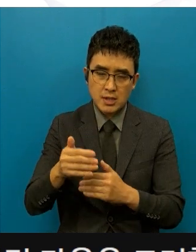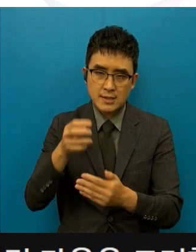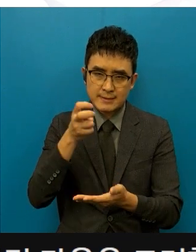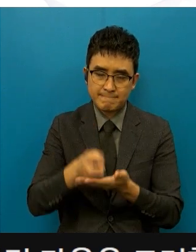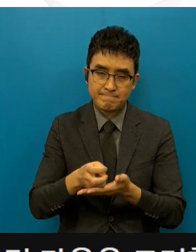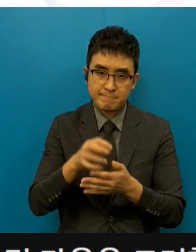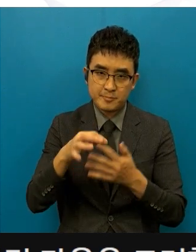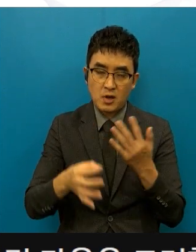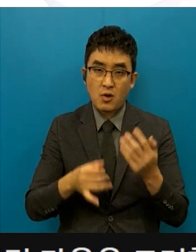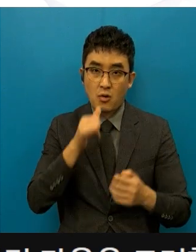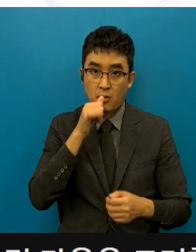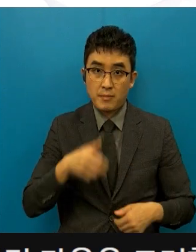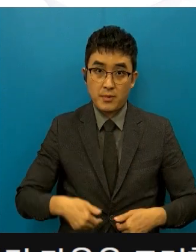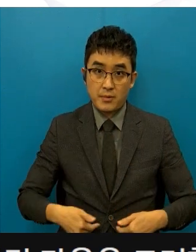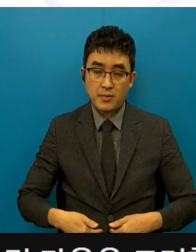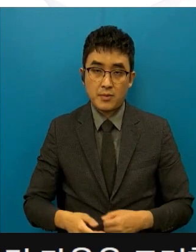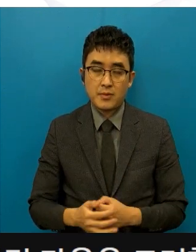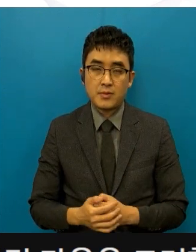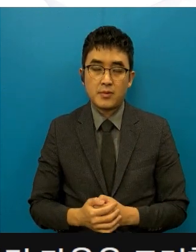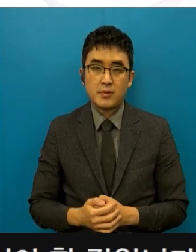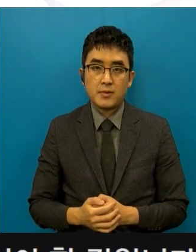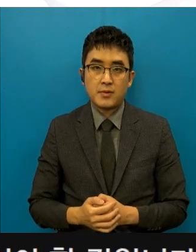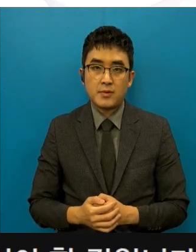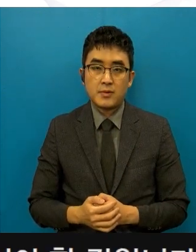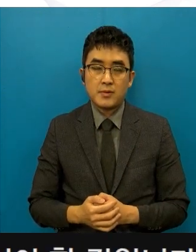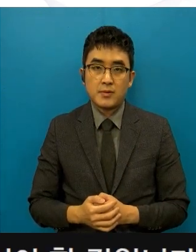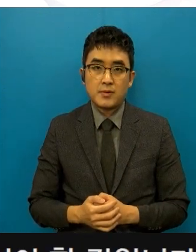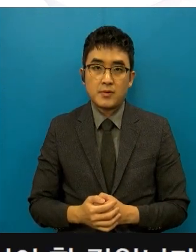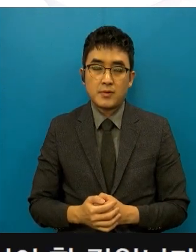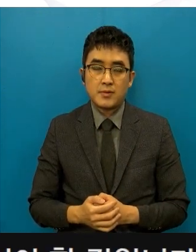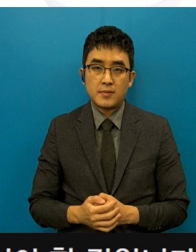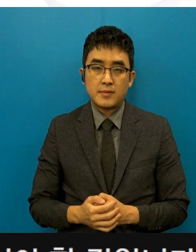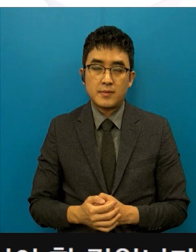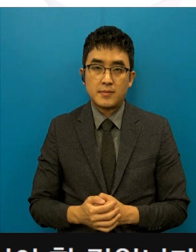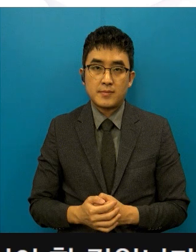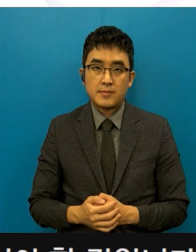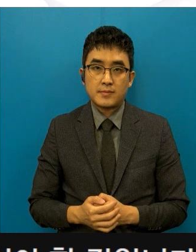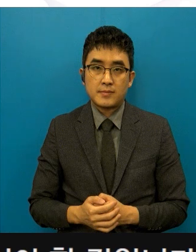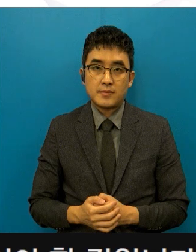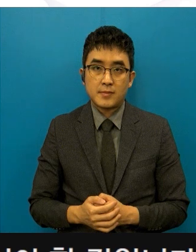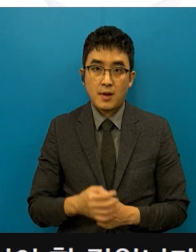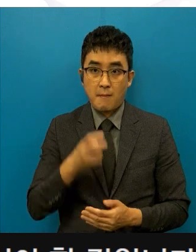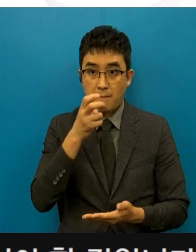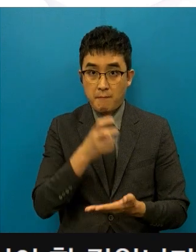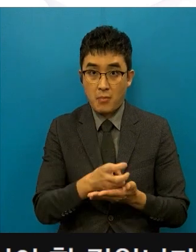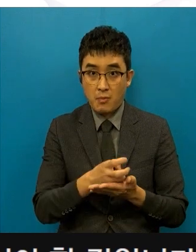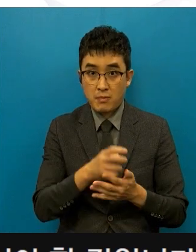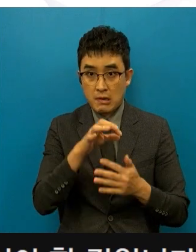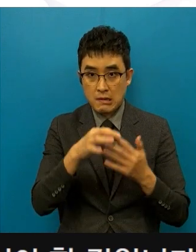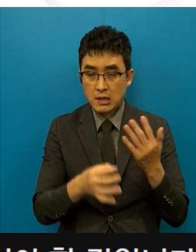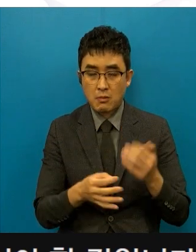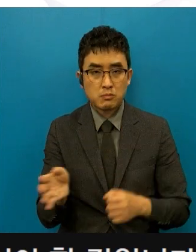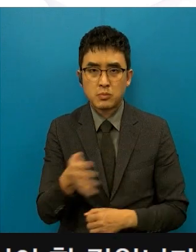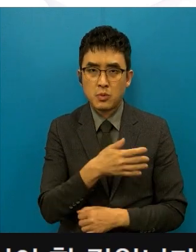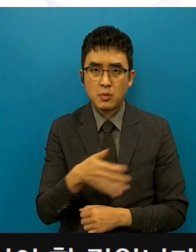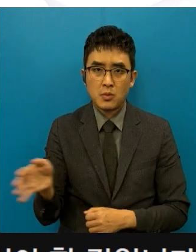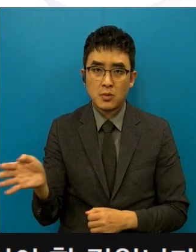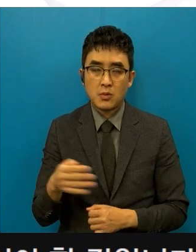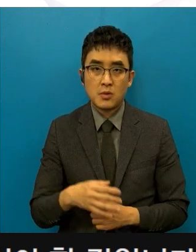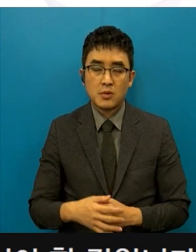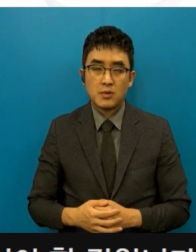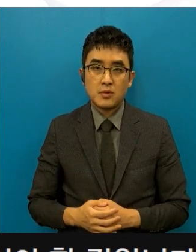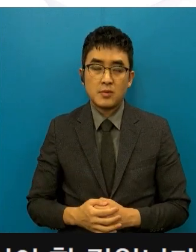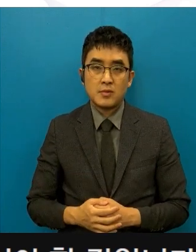in Switzerland, as I said, there is no legal framework, and the whole practice where also internationally many people travel to commit